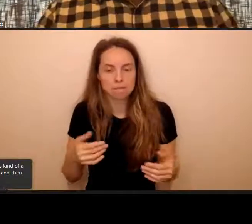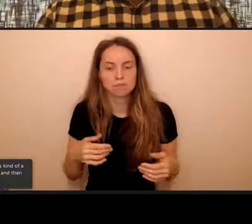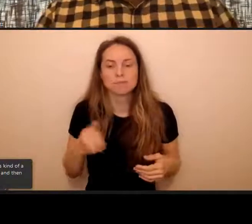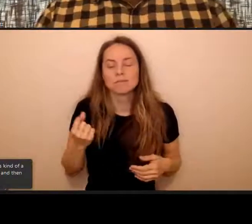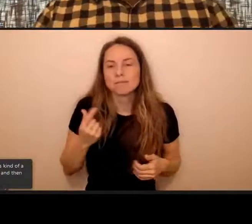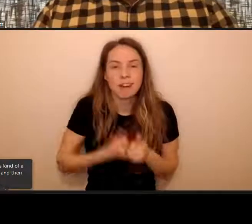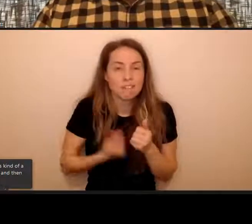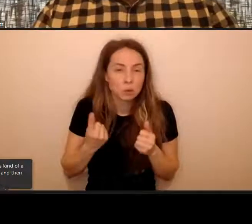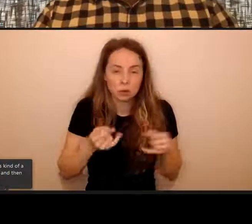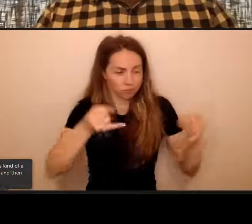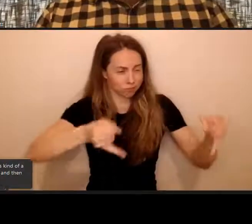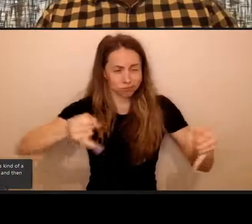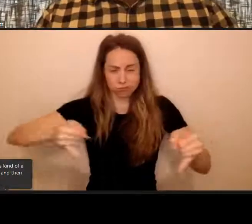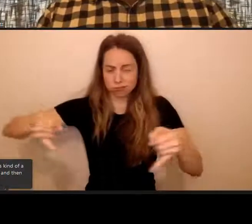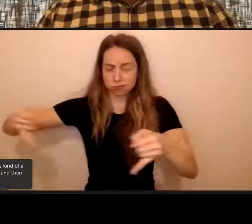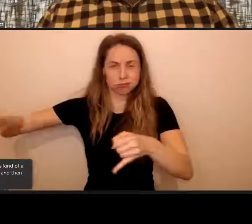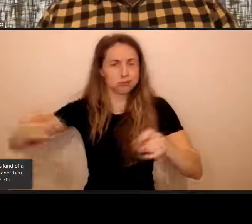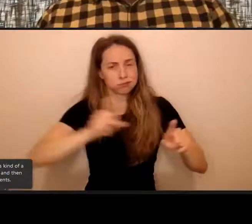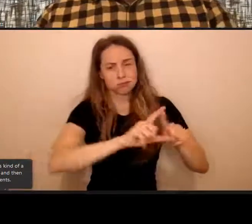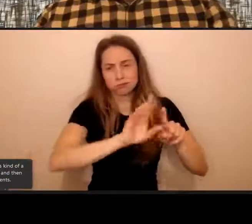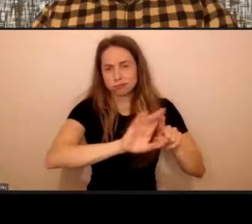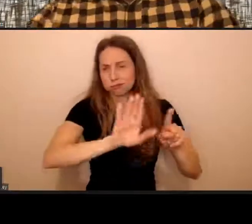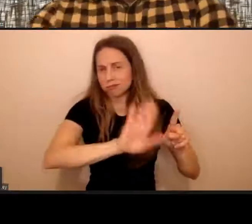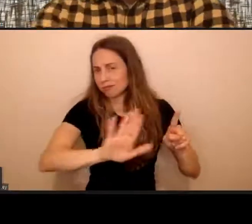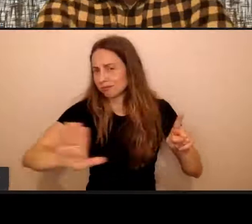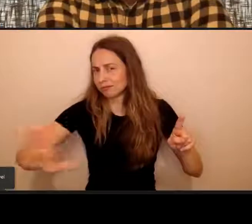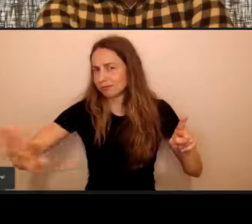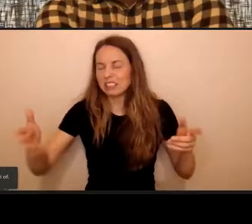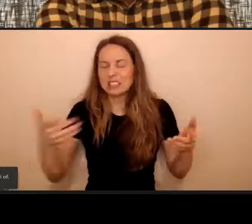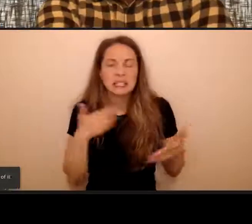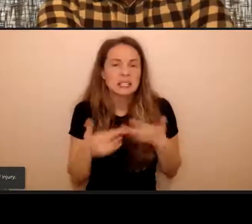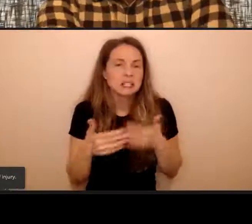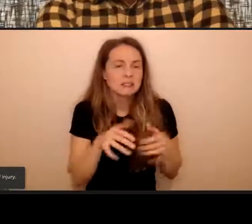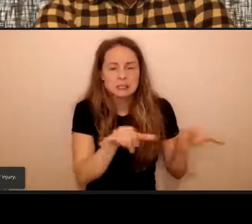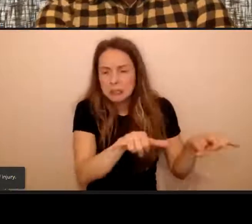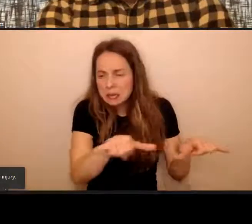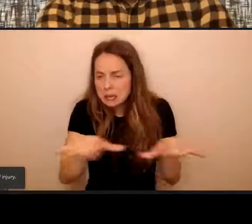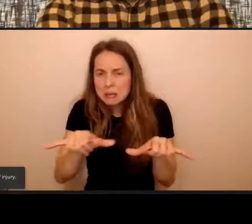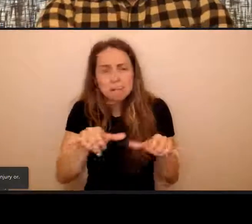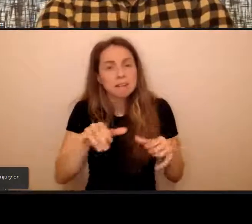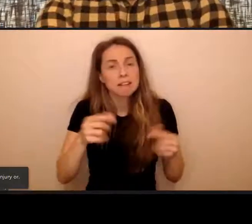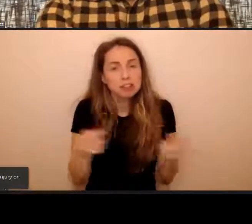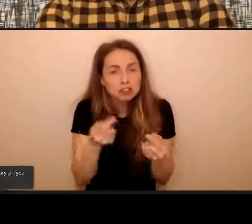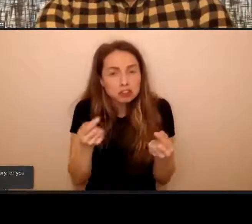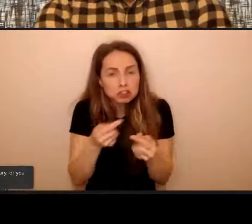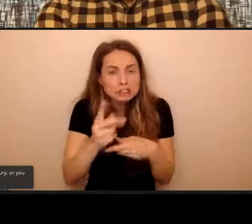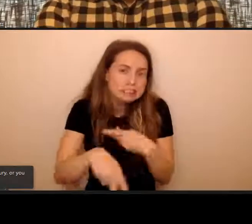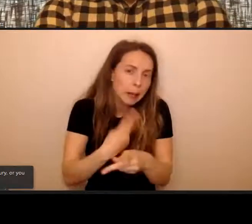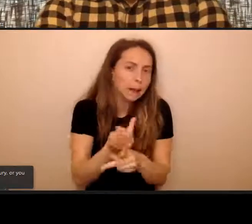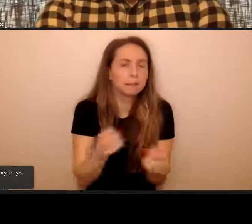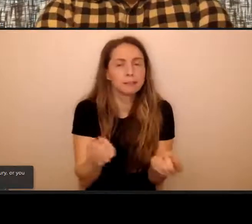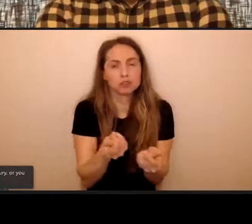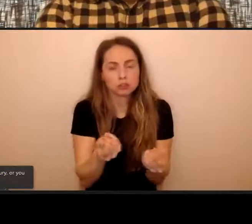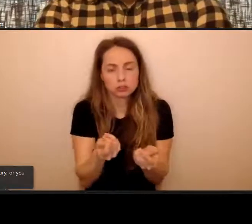different. Even if you have the same level of injury or that's been